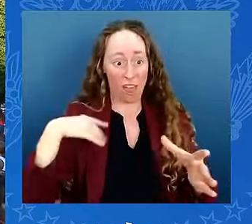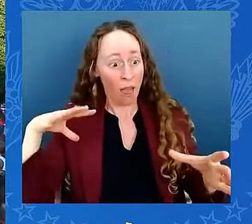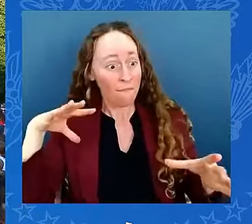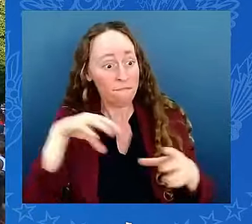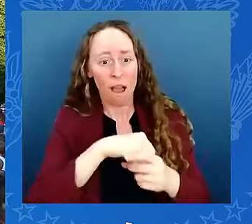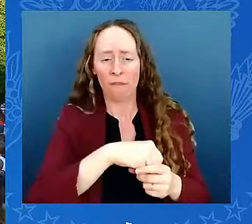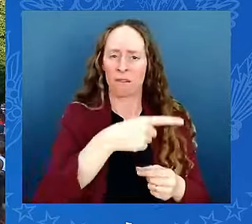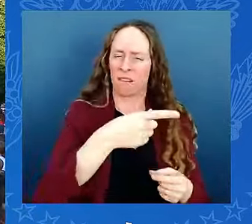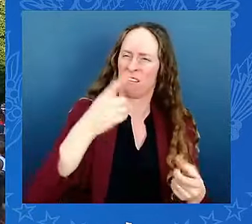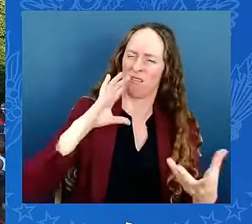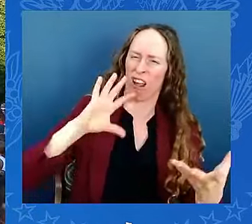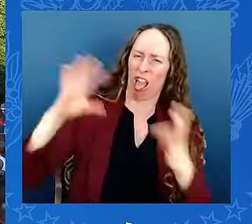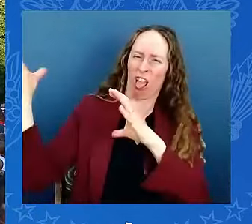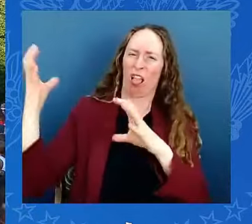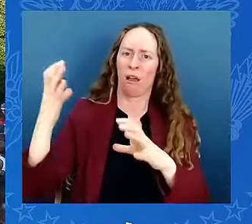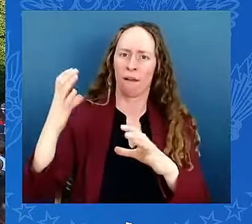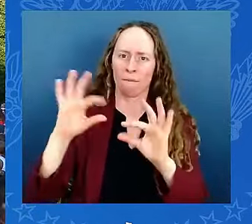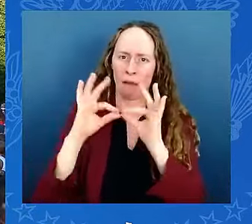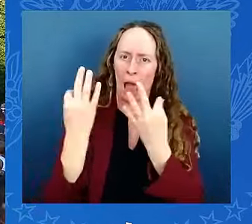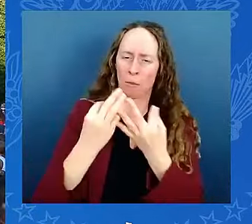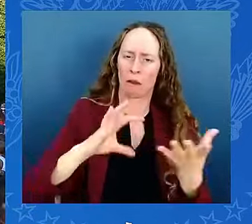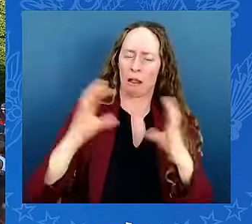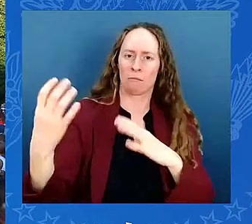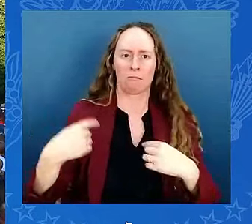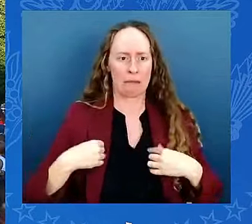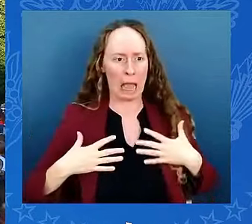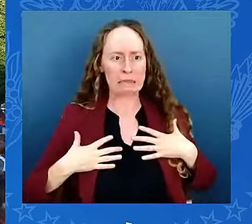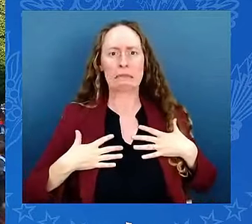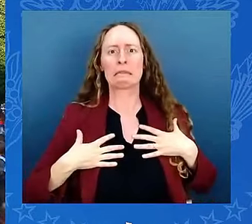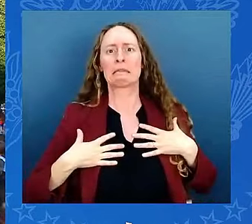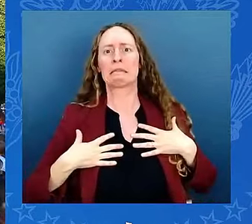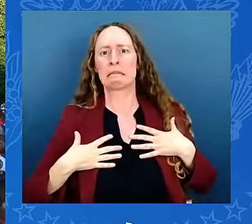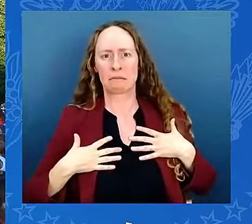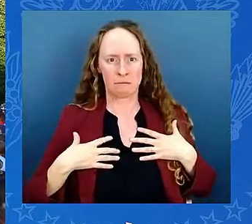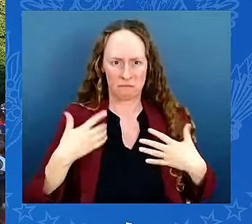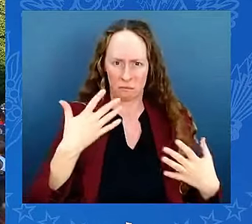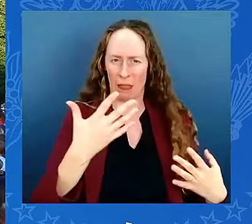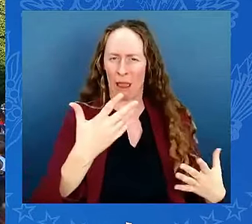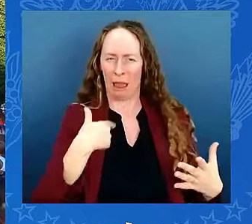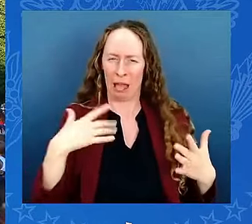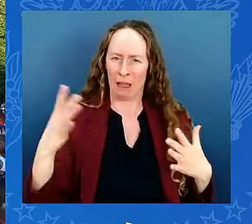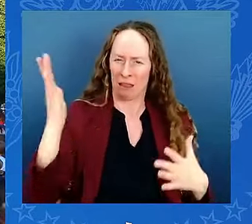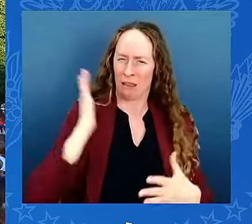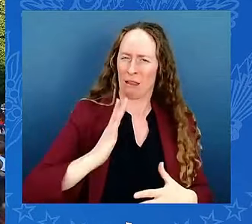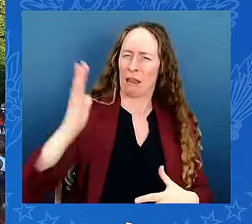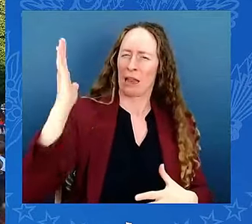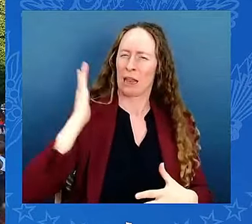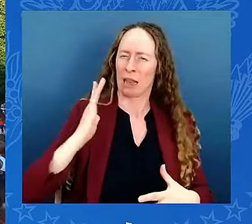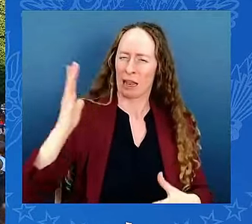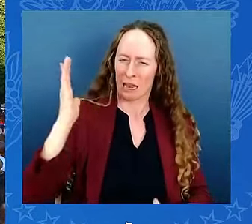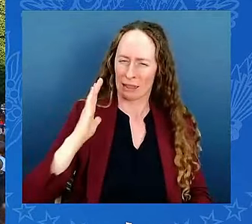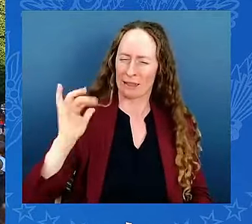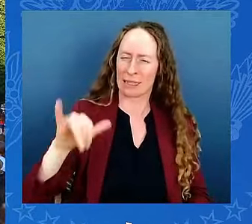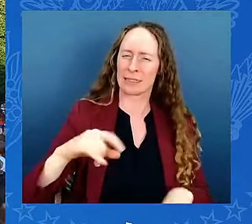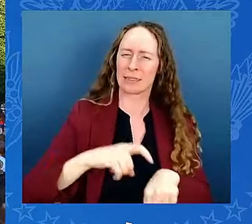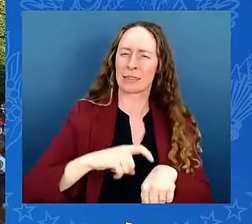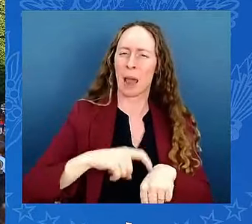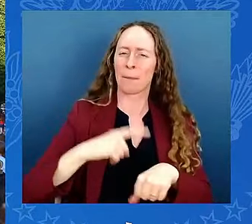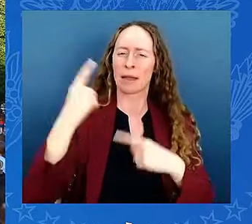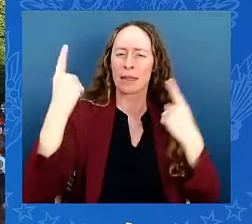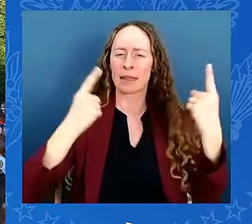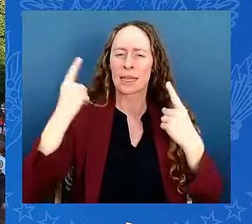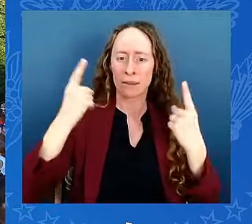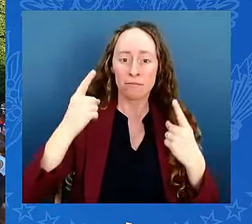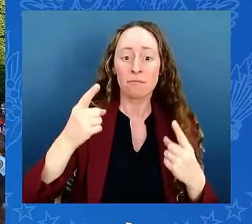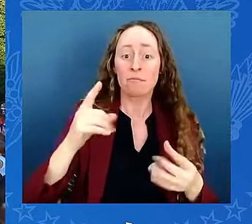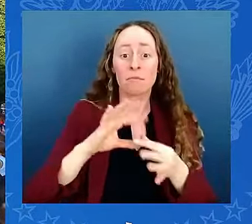full-blown campaign. And that shelters, this is one that really angered me, shelters that we were putting in place were nothing